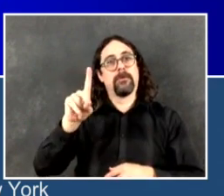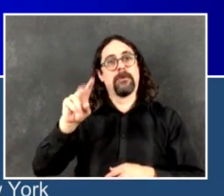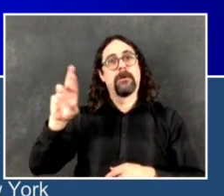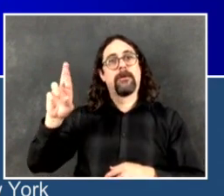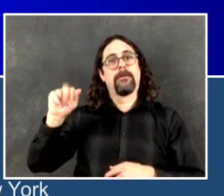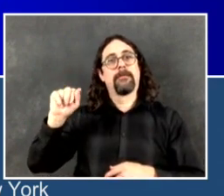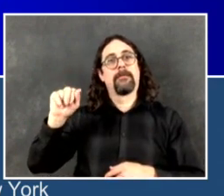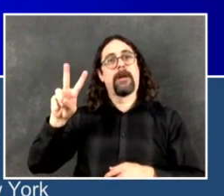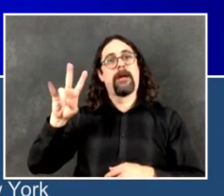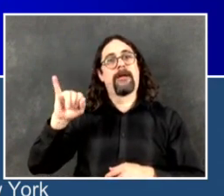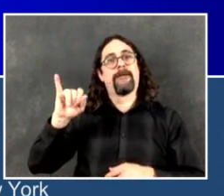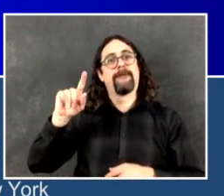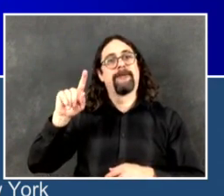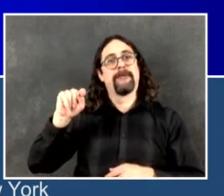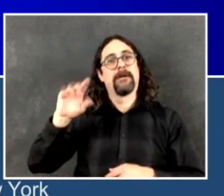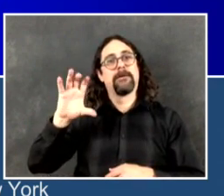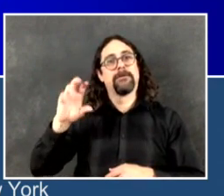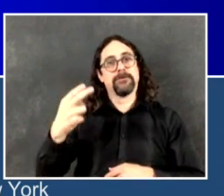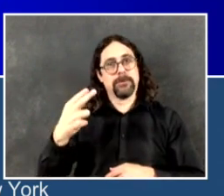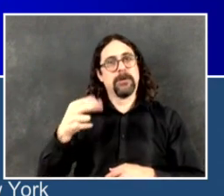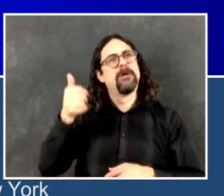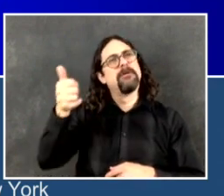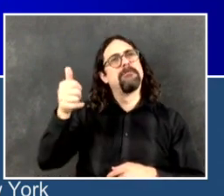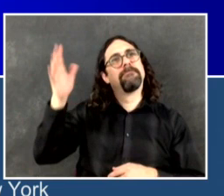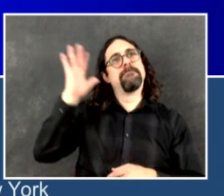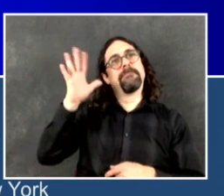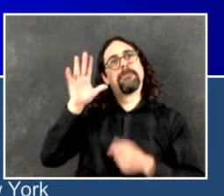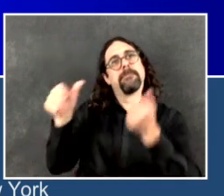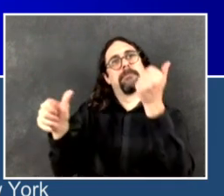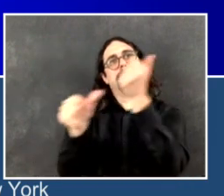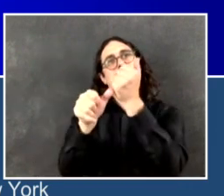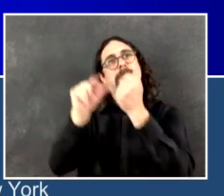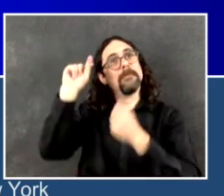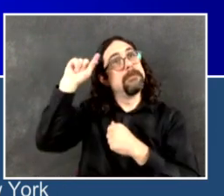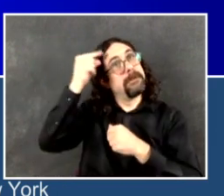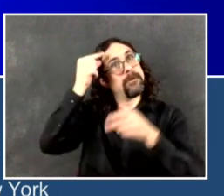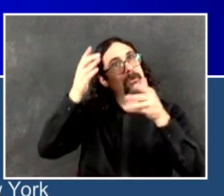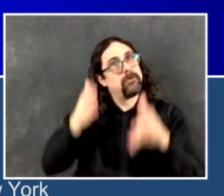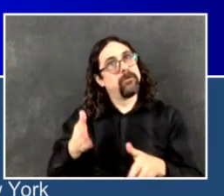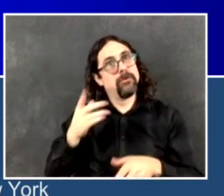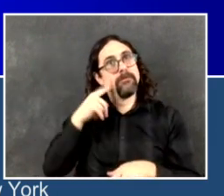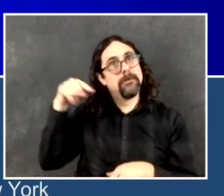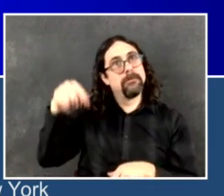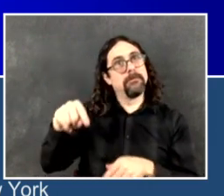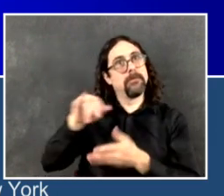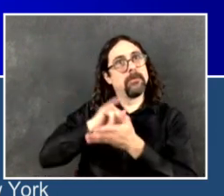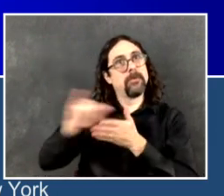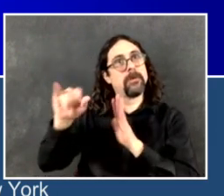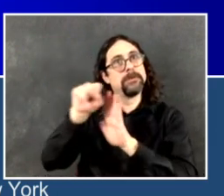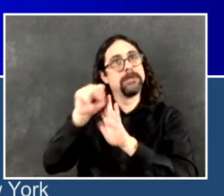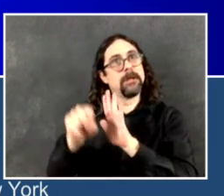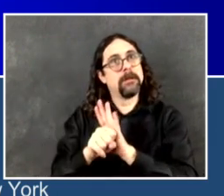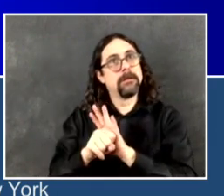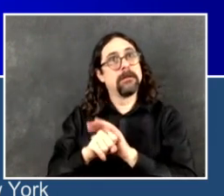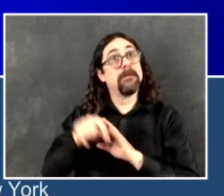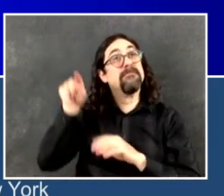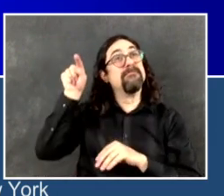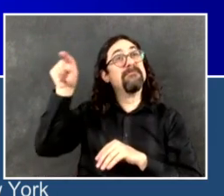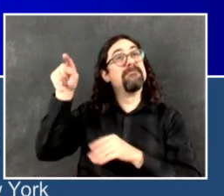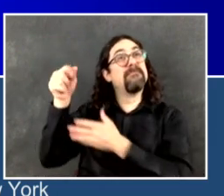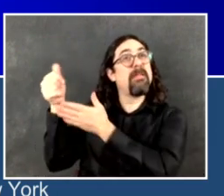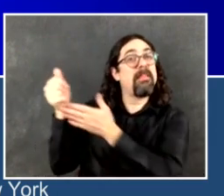Dick Ravitch is one of the people that helped this city survive the fiscal crisis of the 1970s, one of the great innovators who saw us